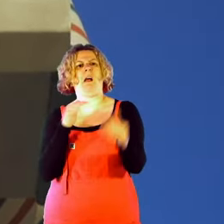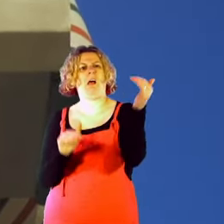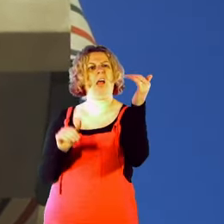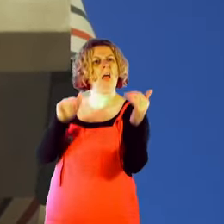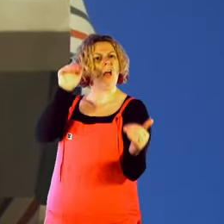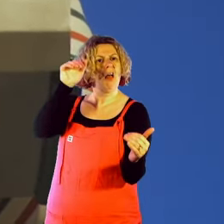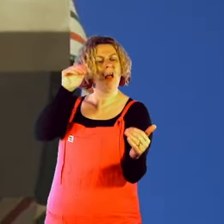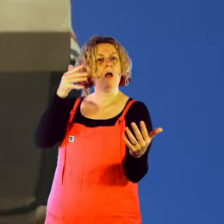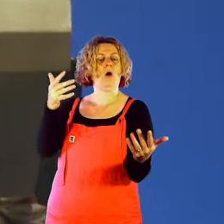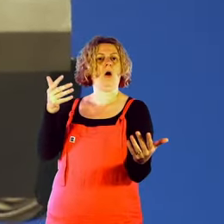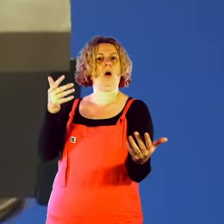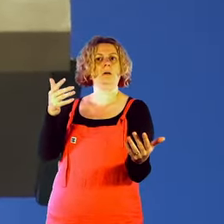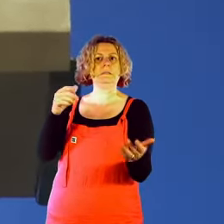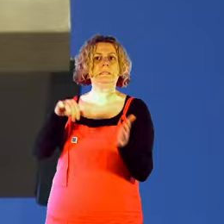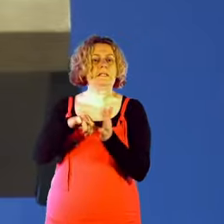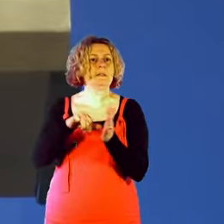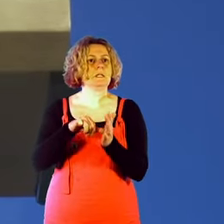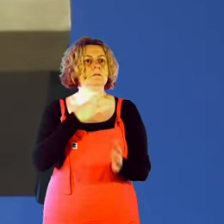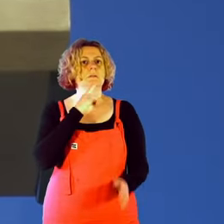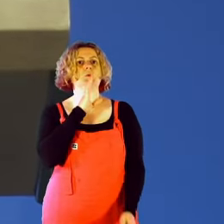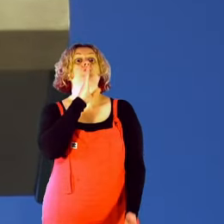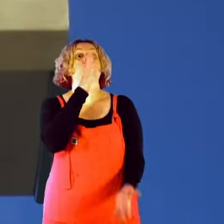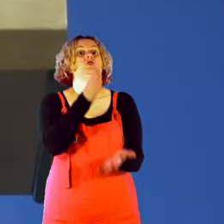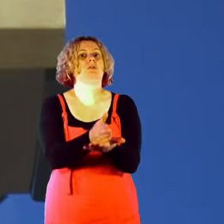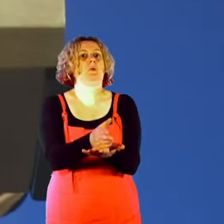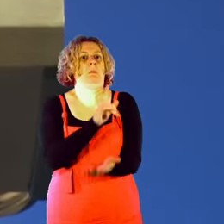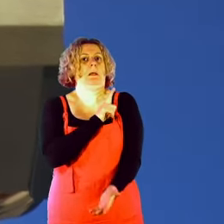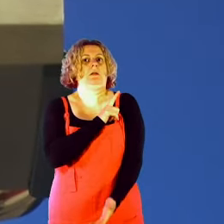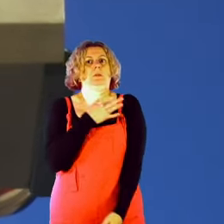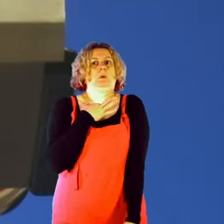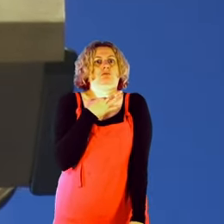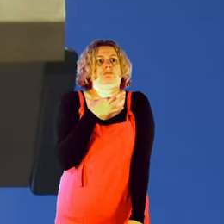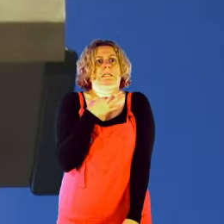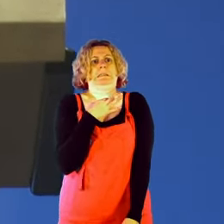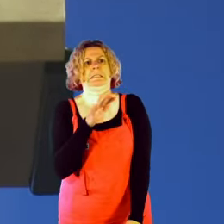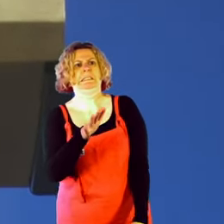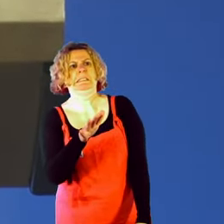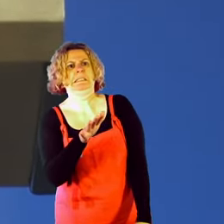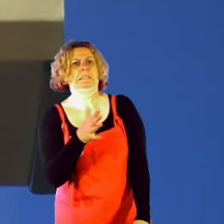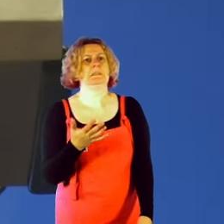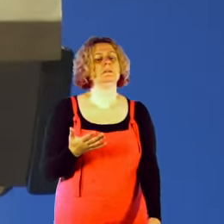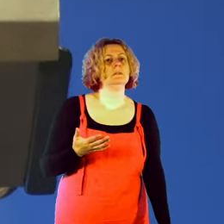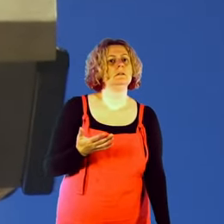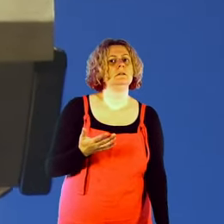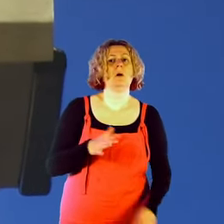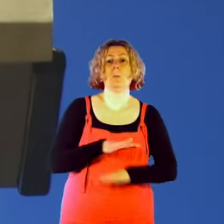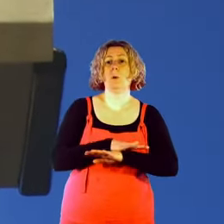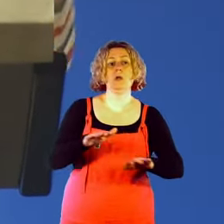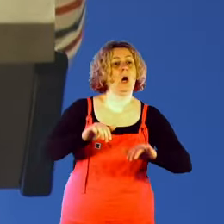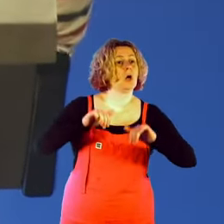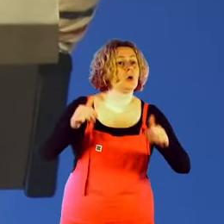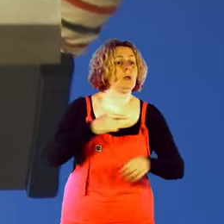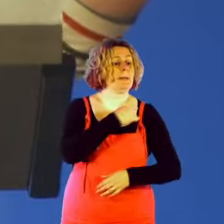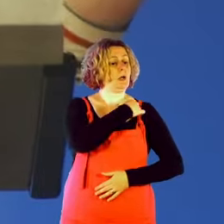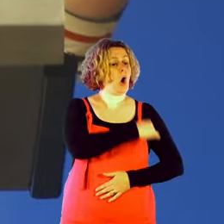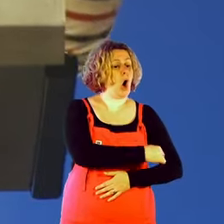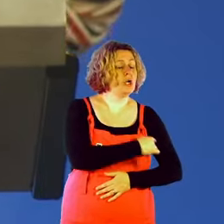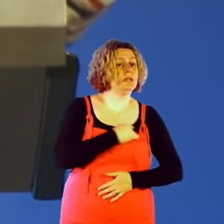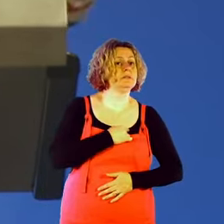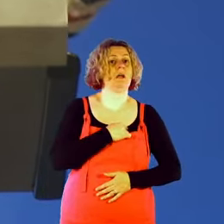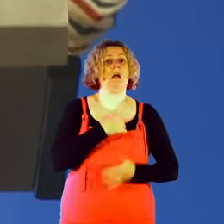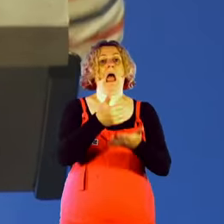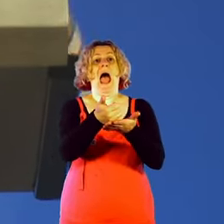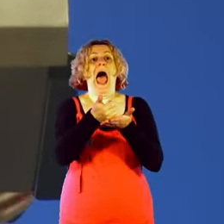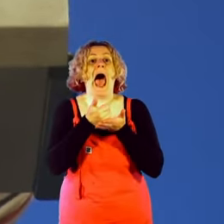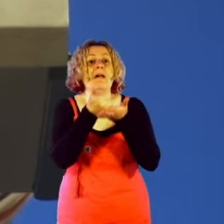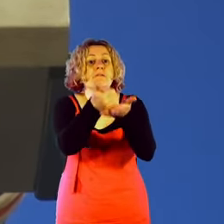speak hard truths and risk rocking the boat. We are not good at being honest, helpful, generous, charitable, patient, kind.